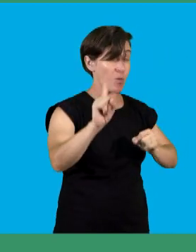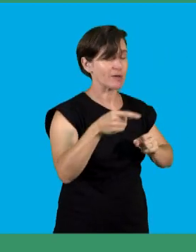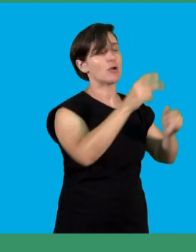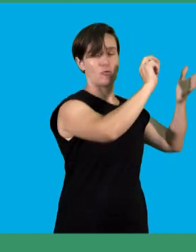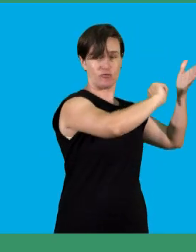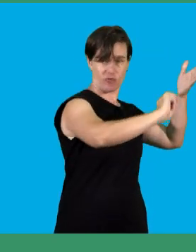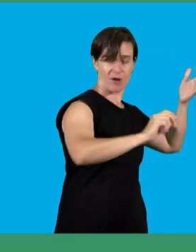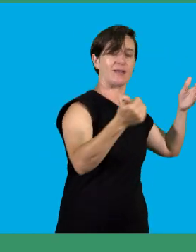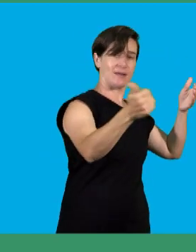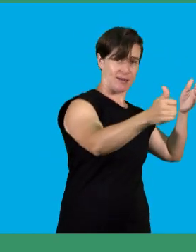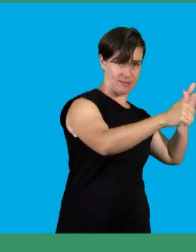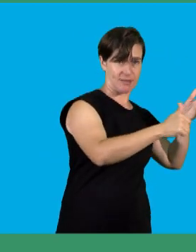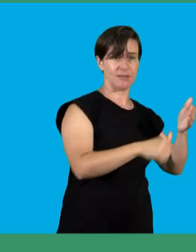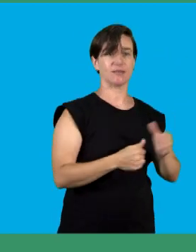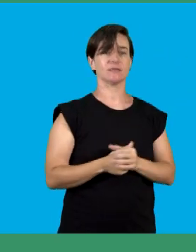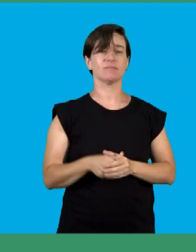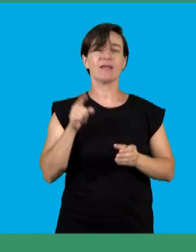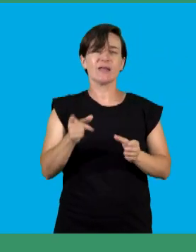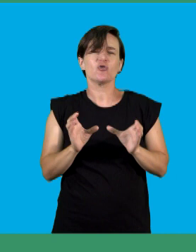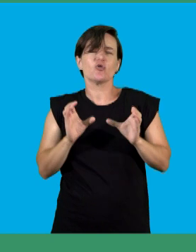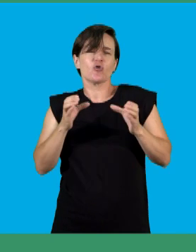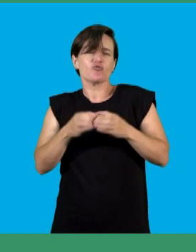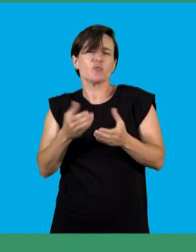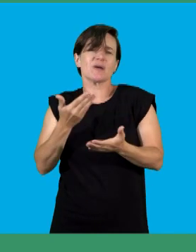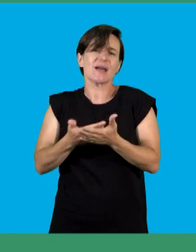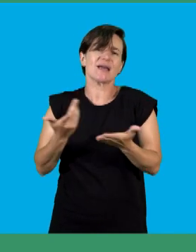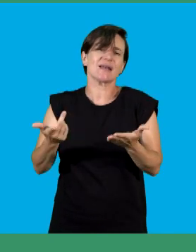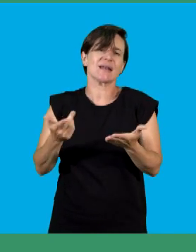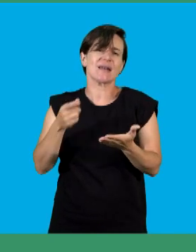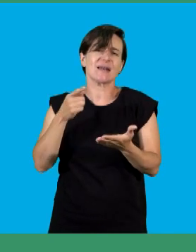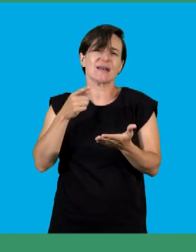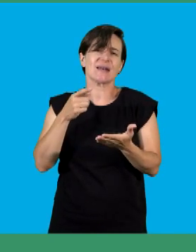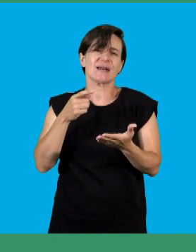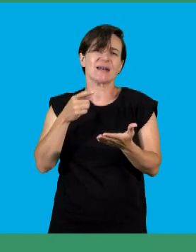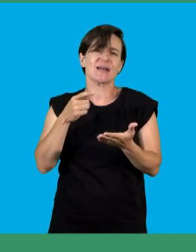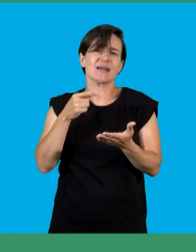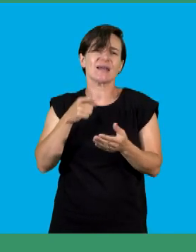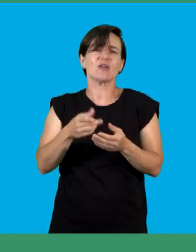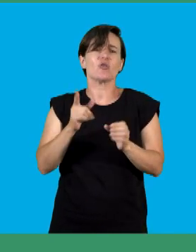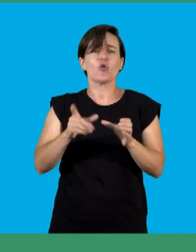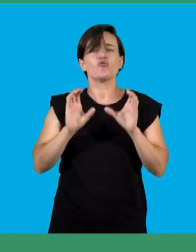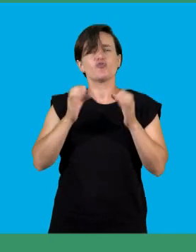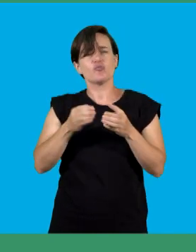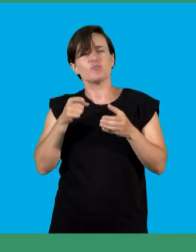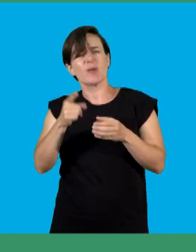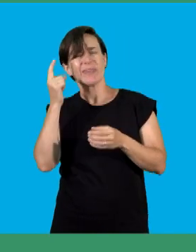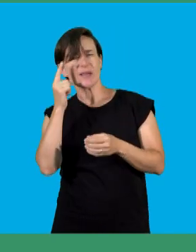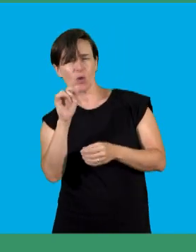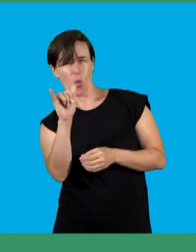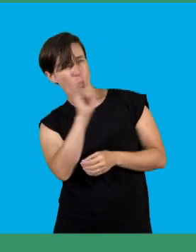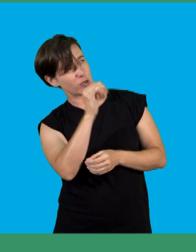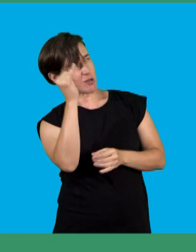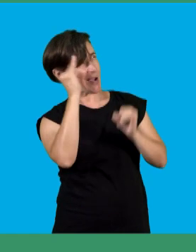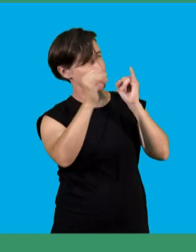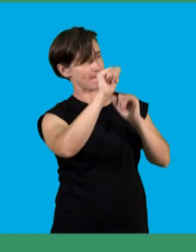results of which idea received the most points, the second most, and so on.